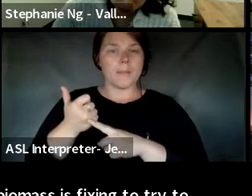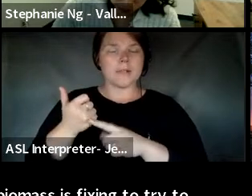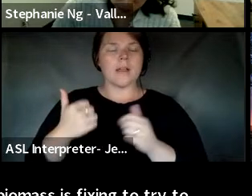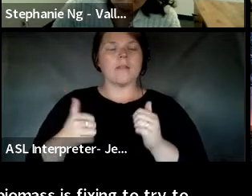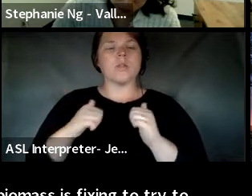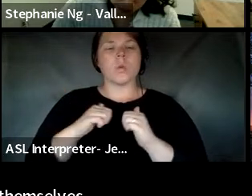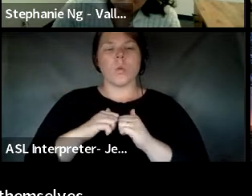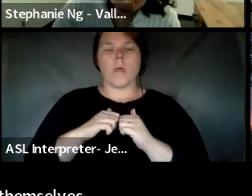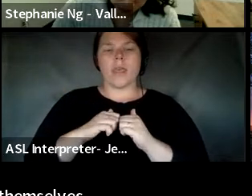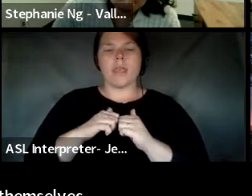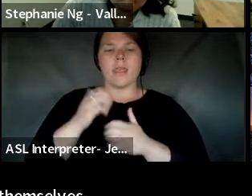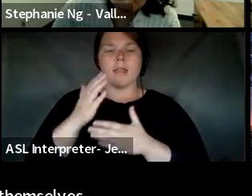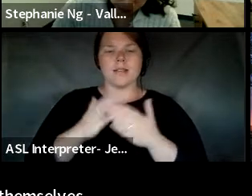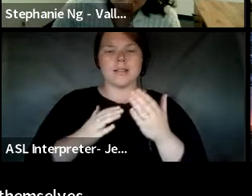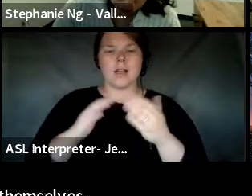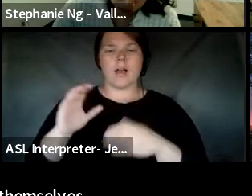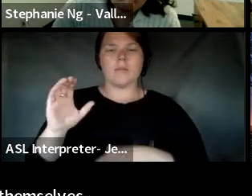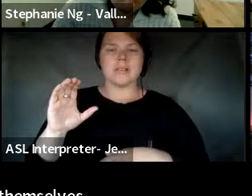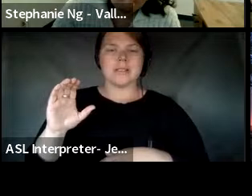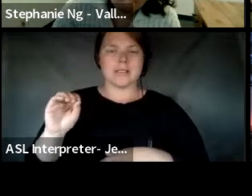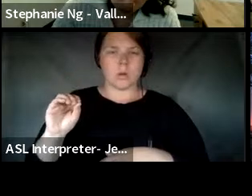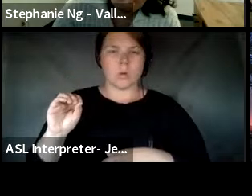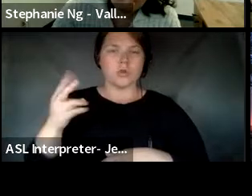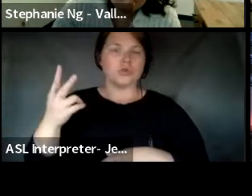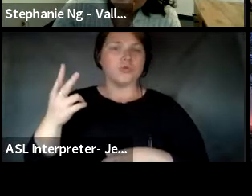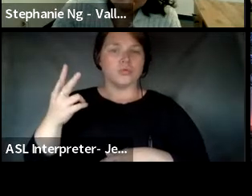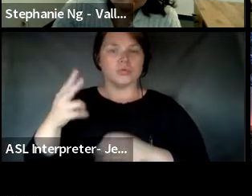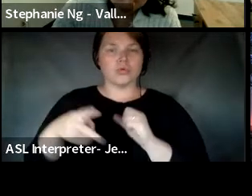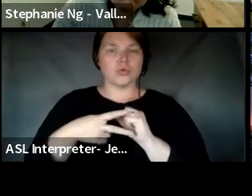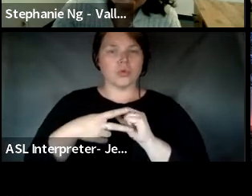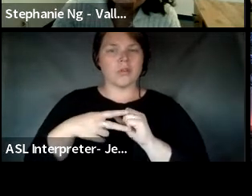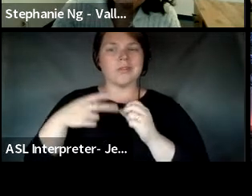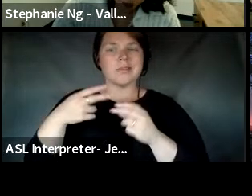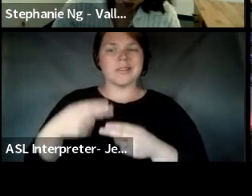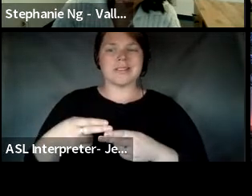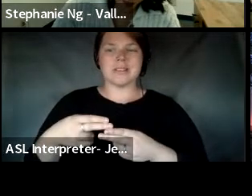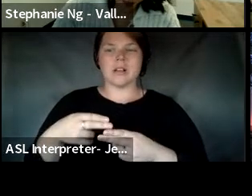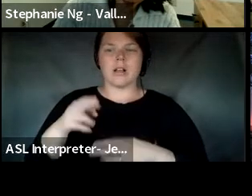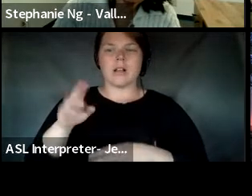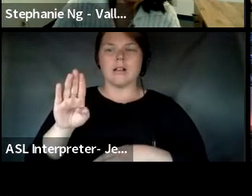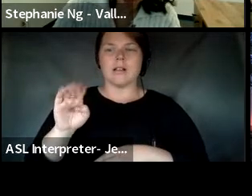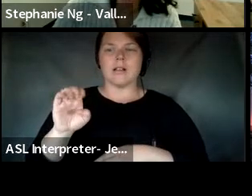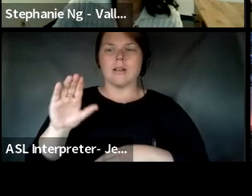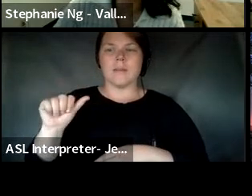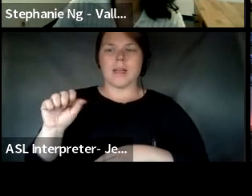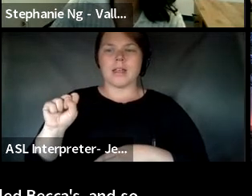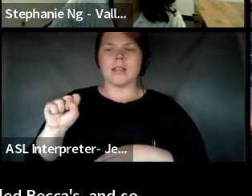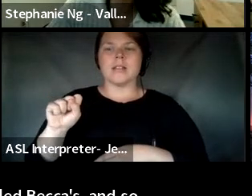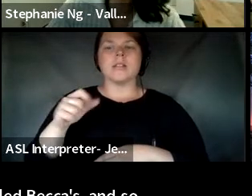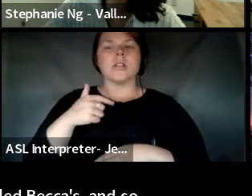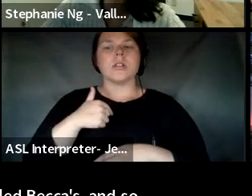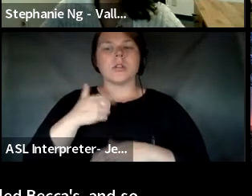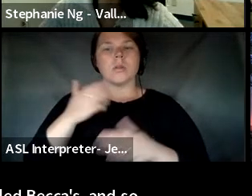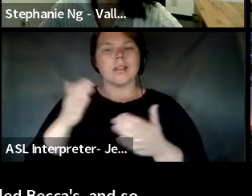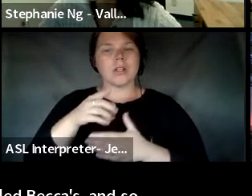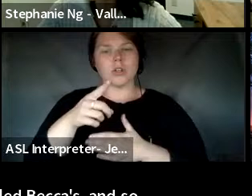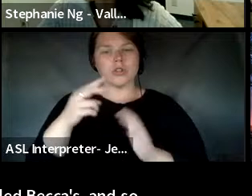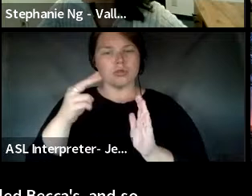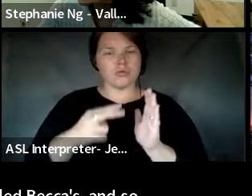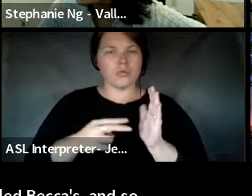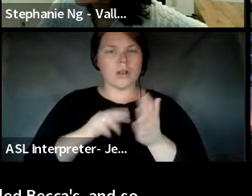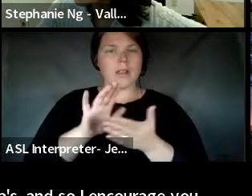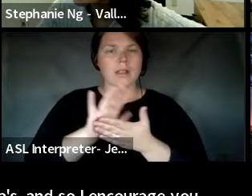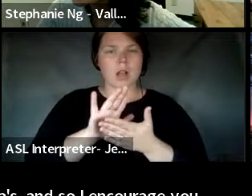some carbon storage. So it's called Becca's. And so I encourage you to check out that